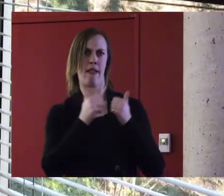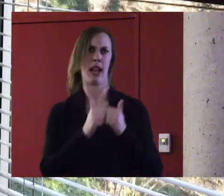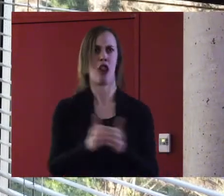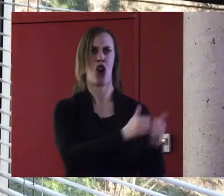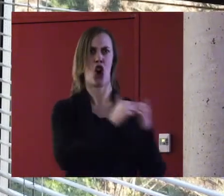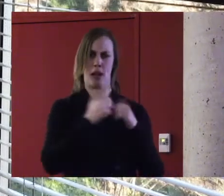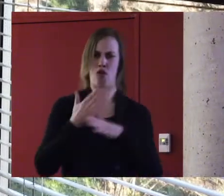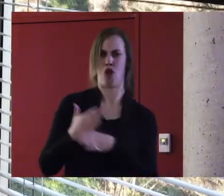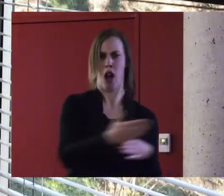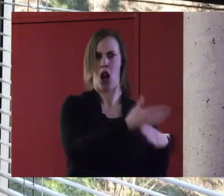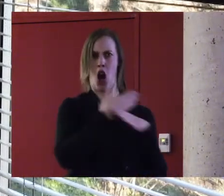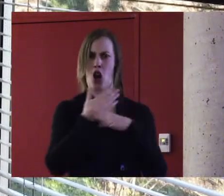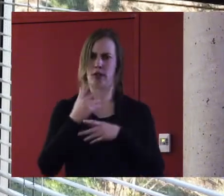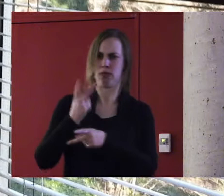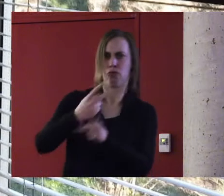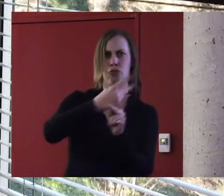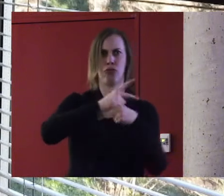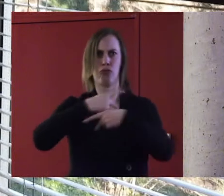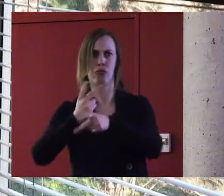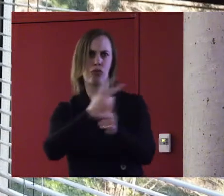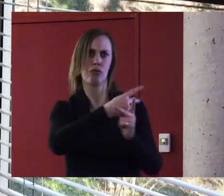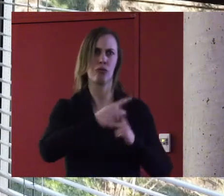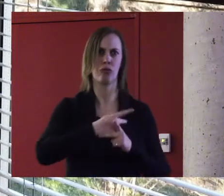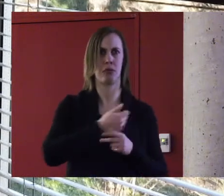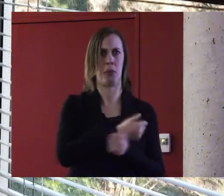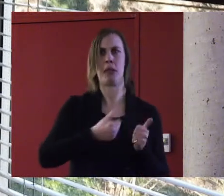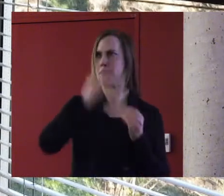they can share care, which they direct themselves.